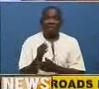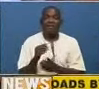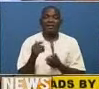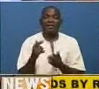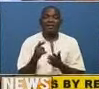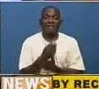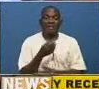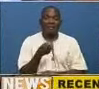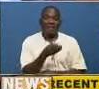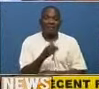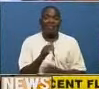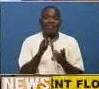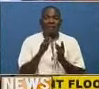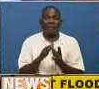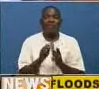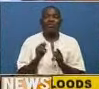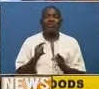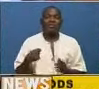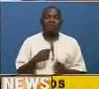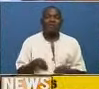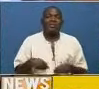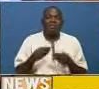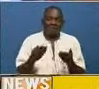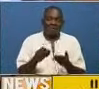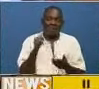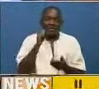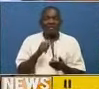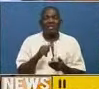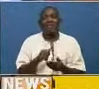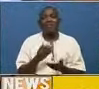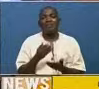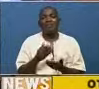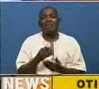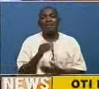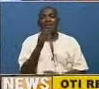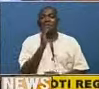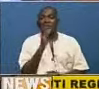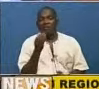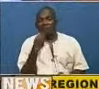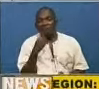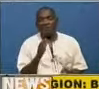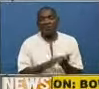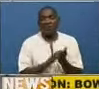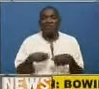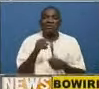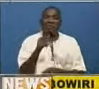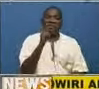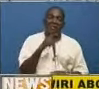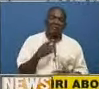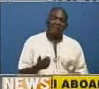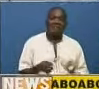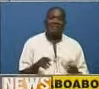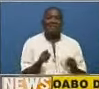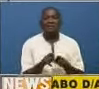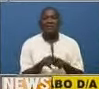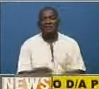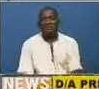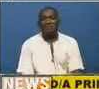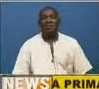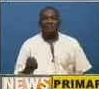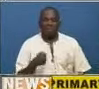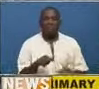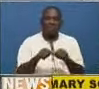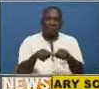counseling coordinator, we are able to provide her some breakfast. The school also tries to provide a lunch, and we move